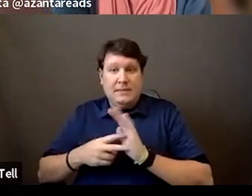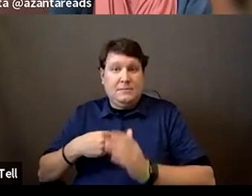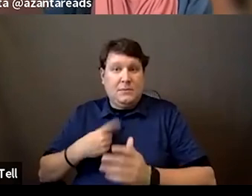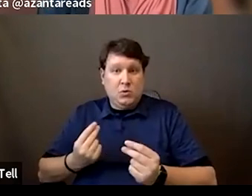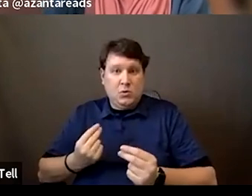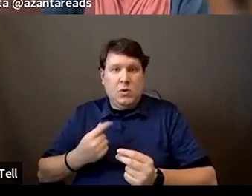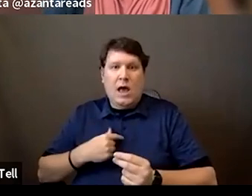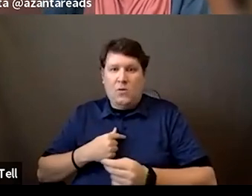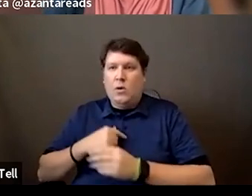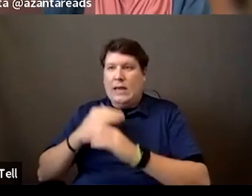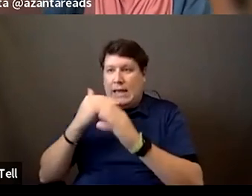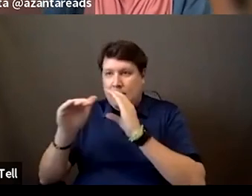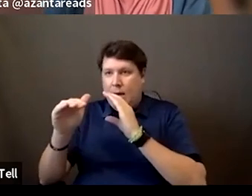so